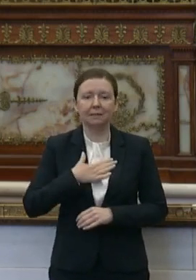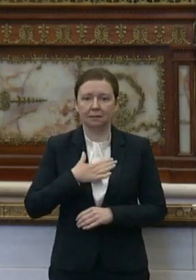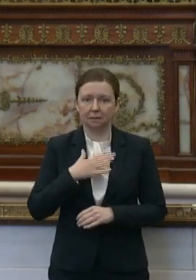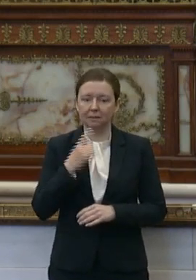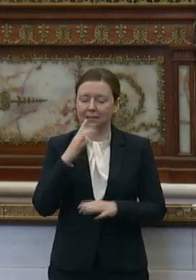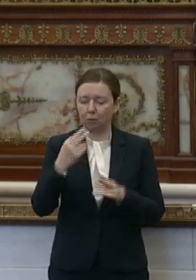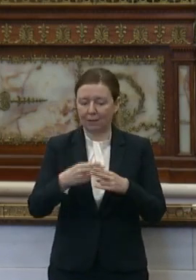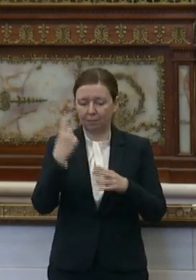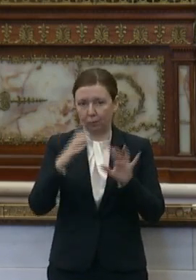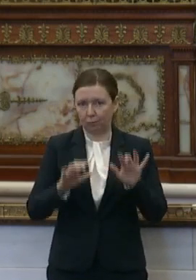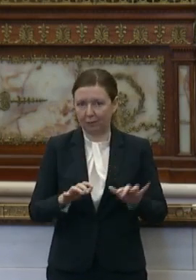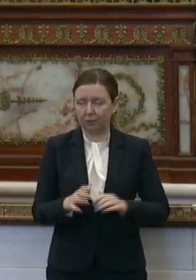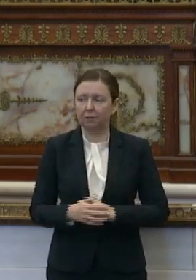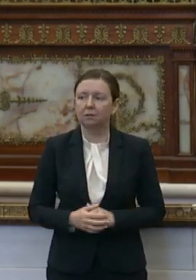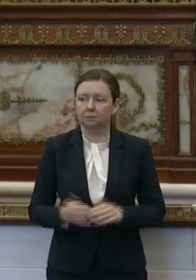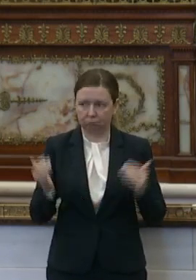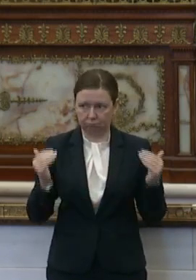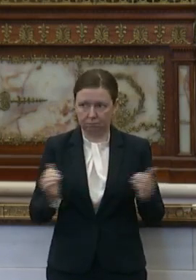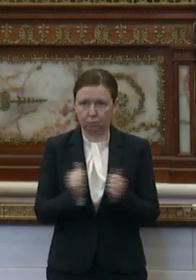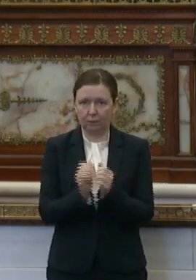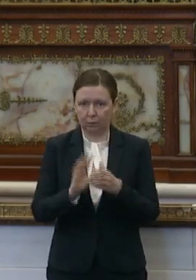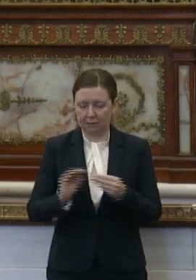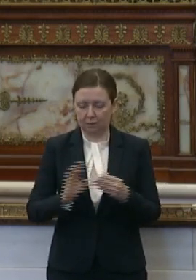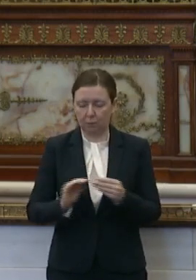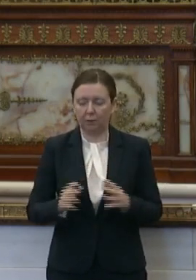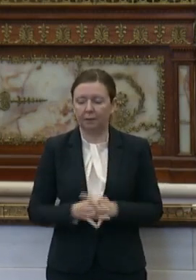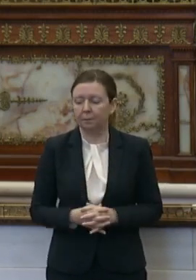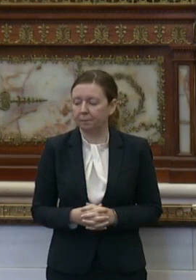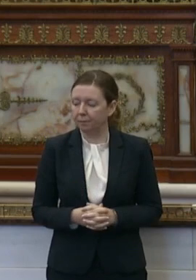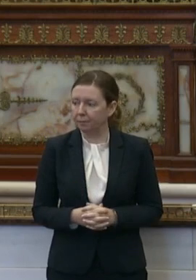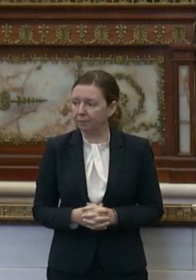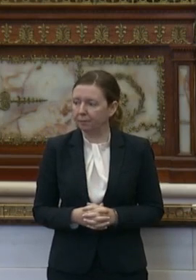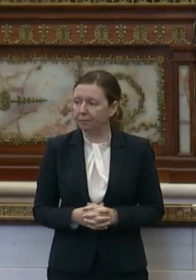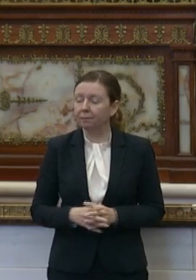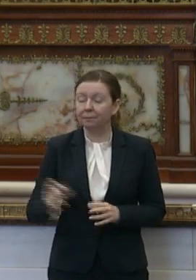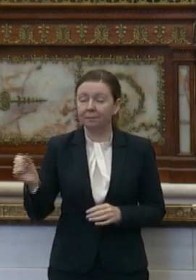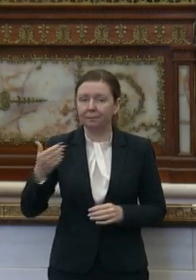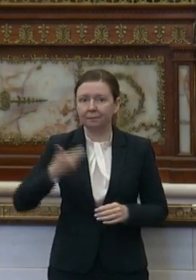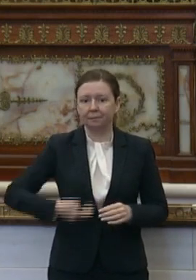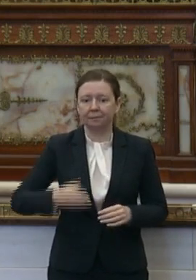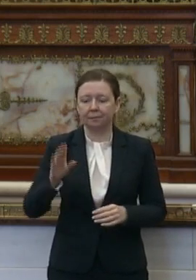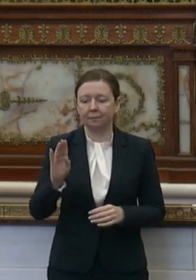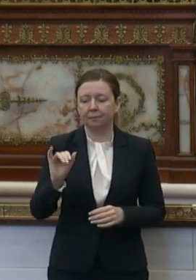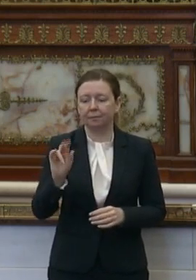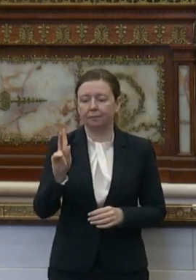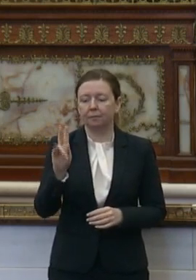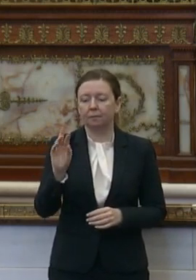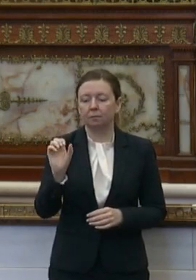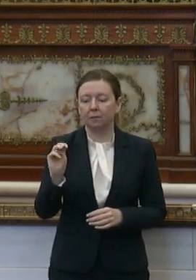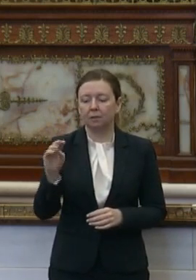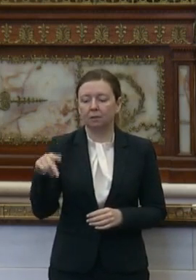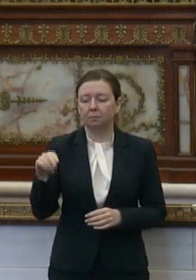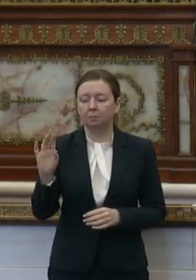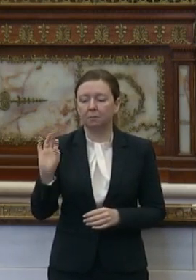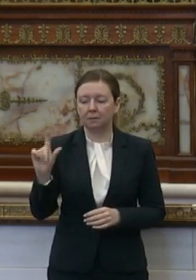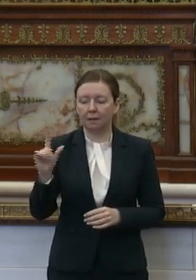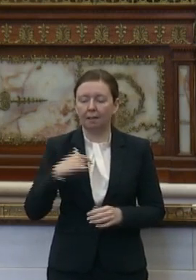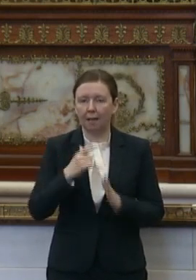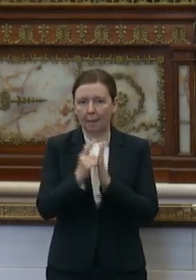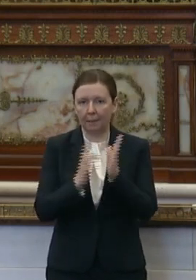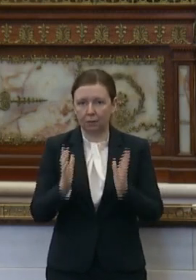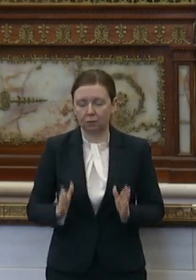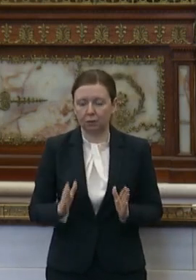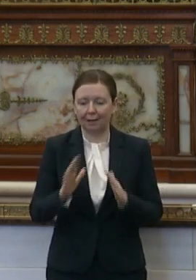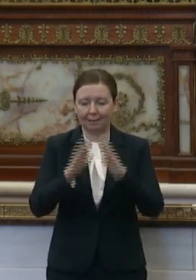Please state your name for the record and please proceed with your testimony. My name is Vikram Patel. I'm an attorney at